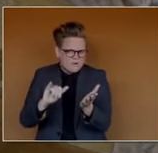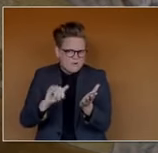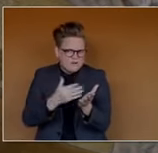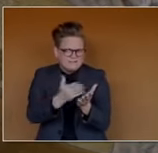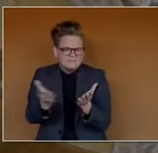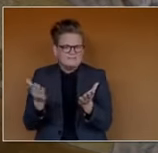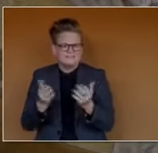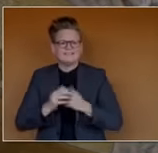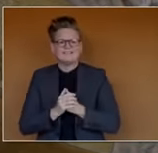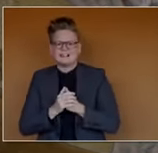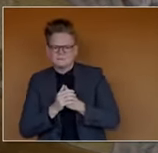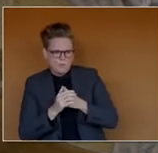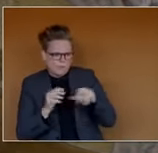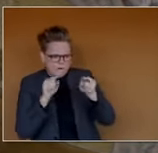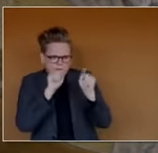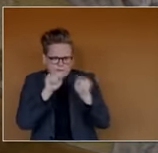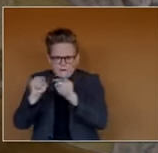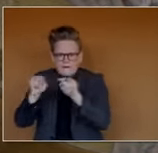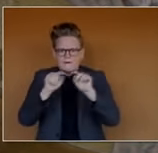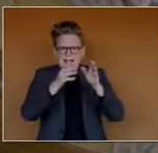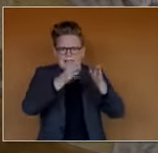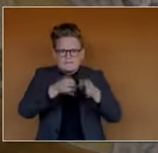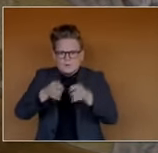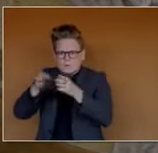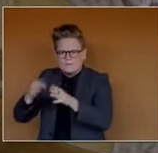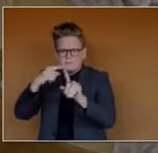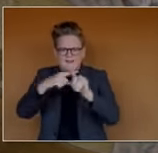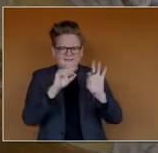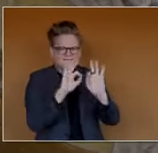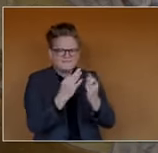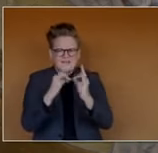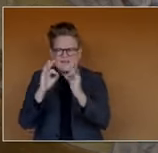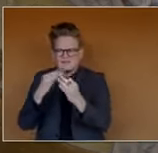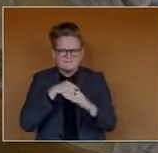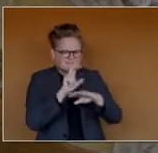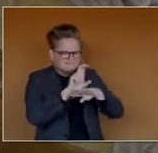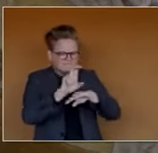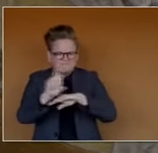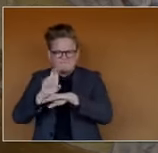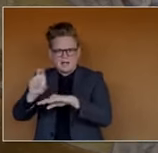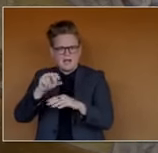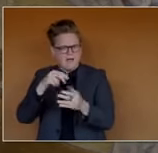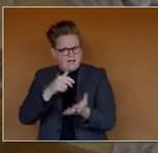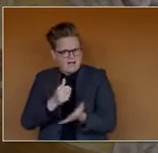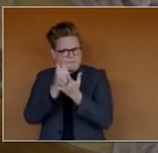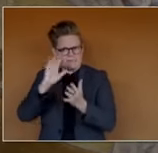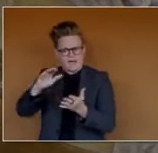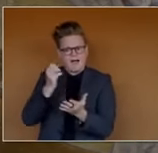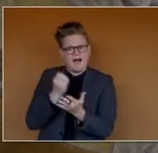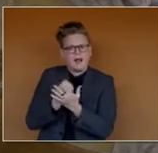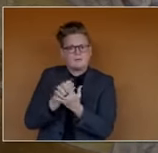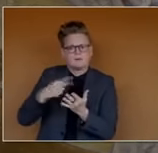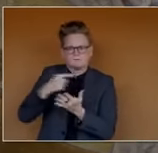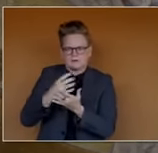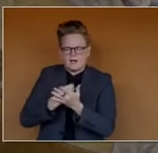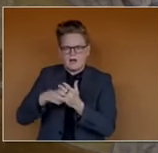what is going to get our economy roaring back. And Oakland is